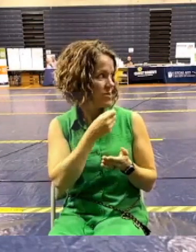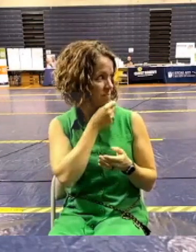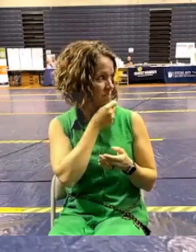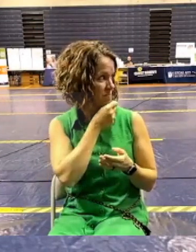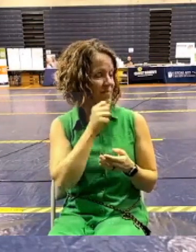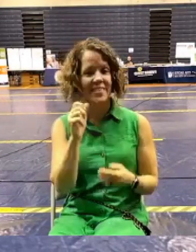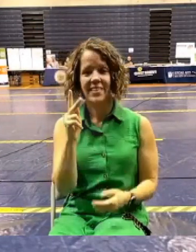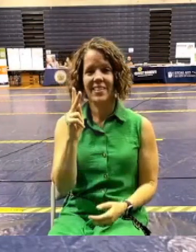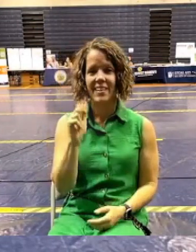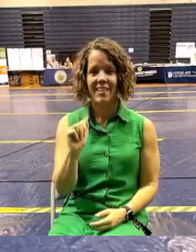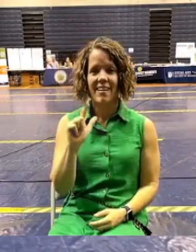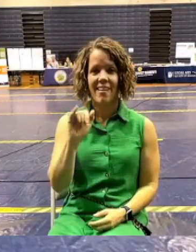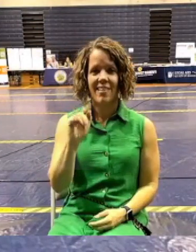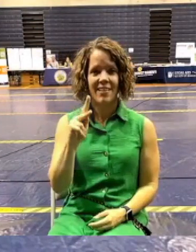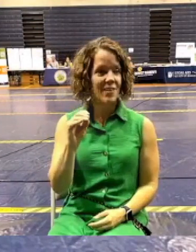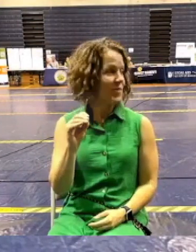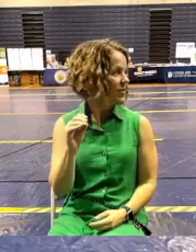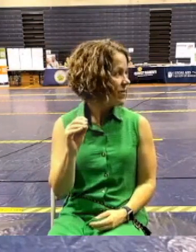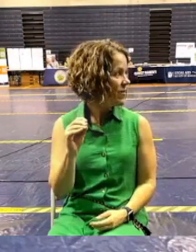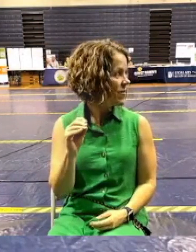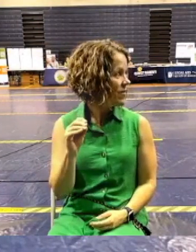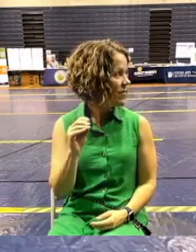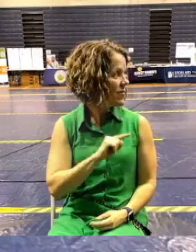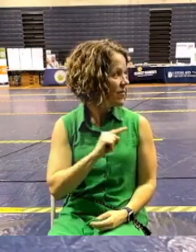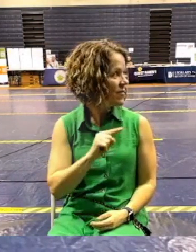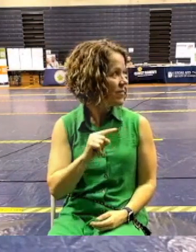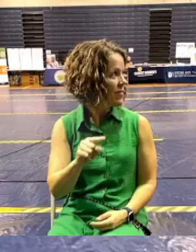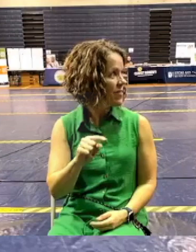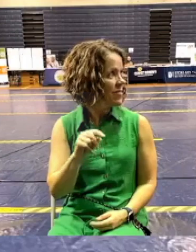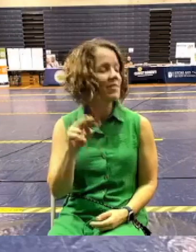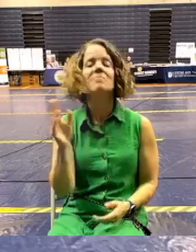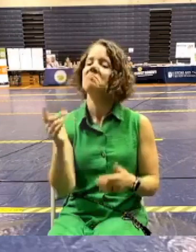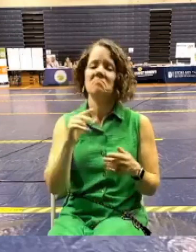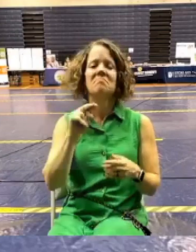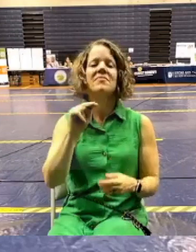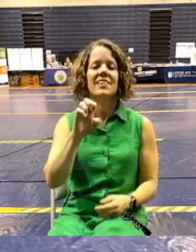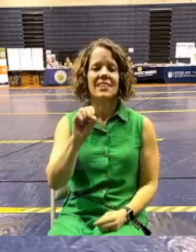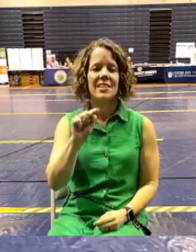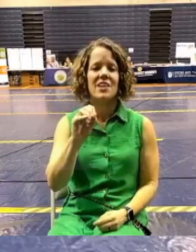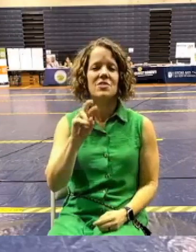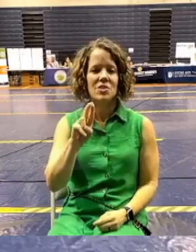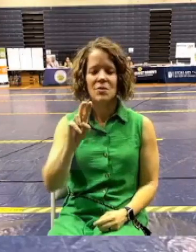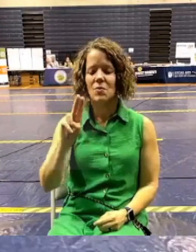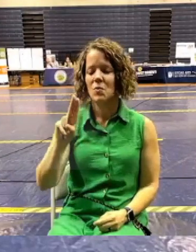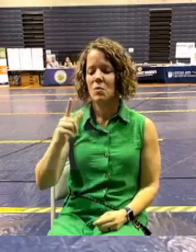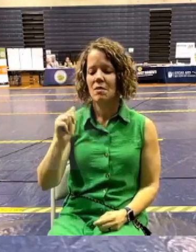Kaliko? Nesta, you want to go first? Everybody, Nesta Ugale. Thank you, guys.